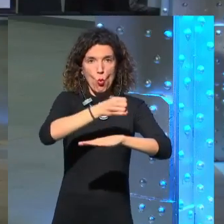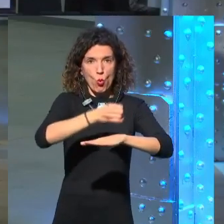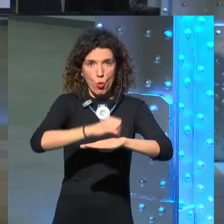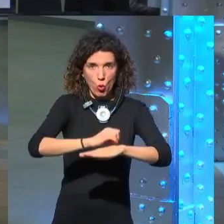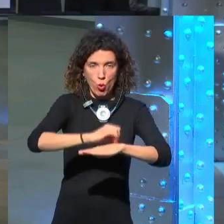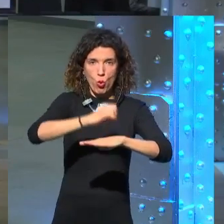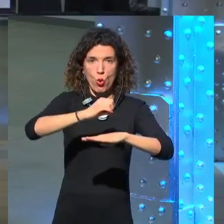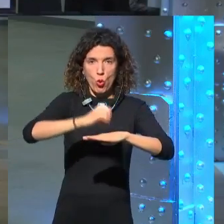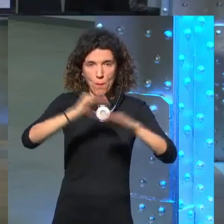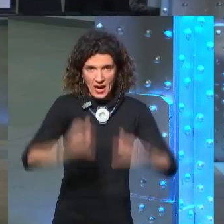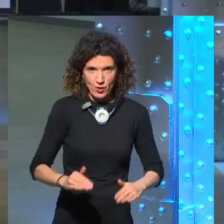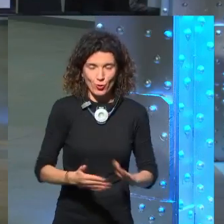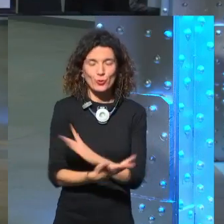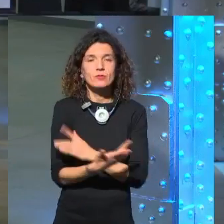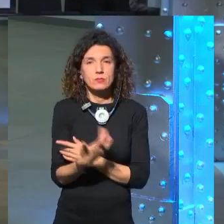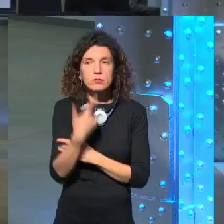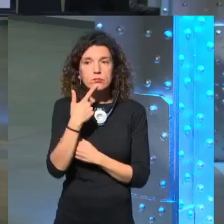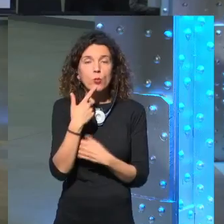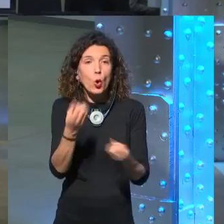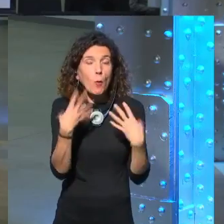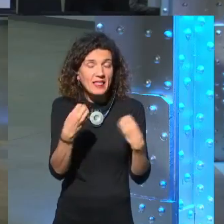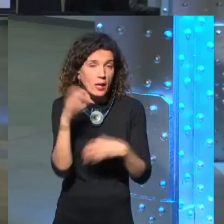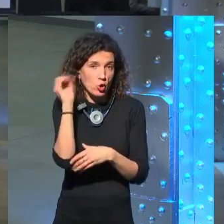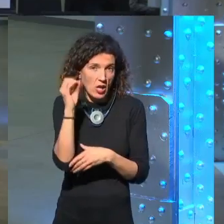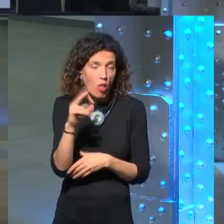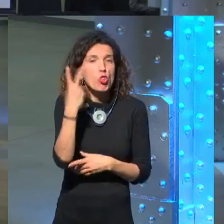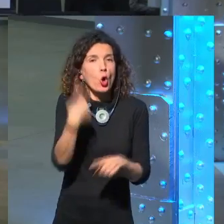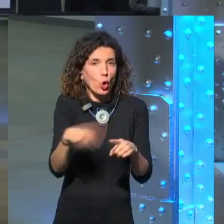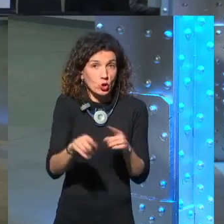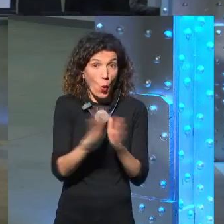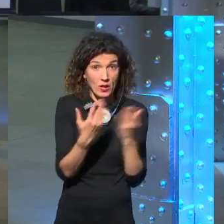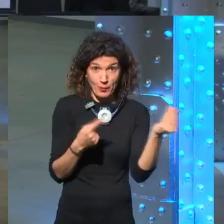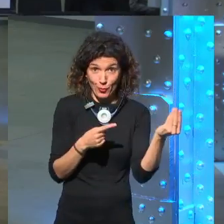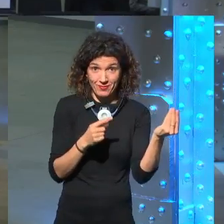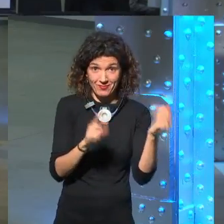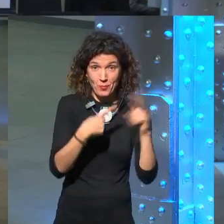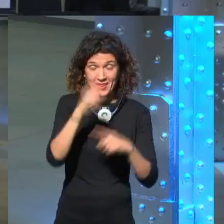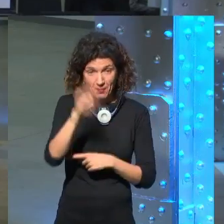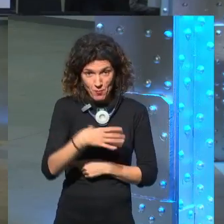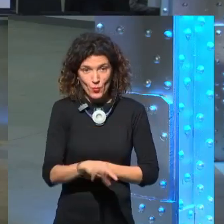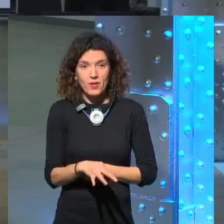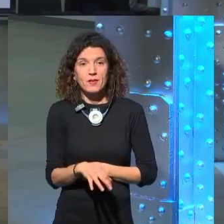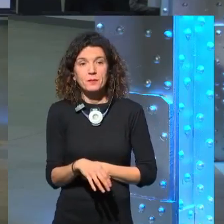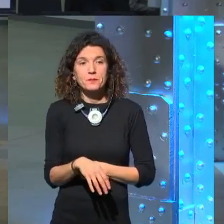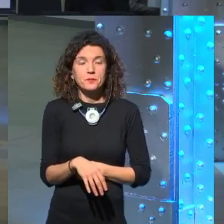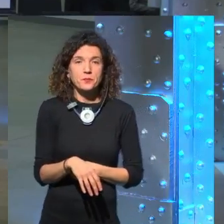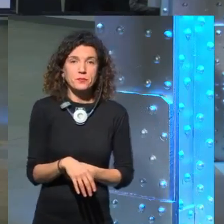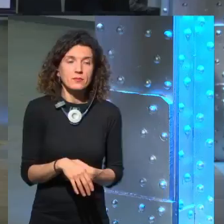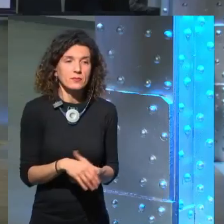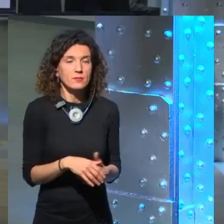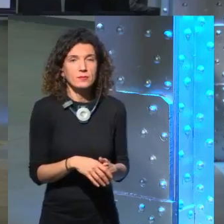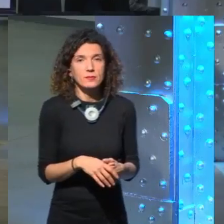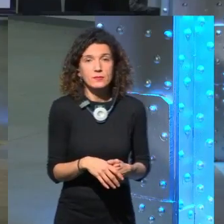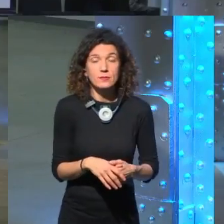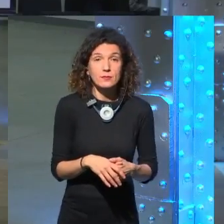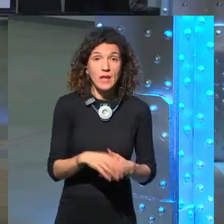talk, hopefully 2 things, a book and also this fact, it turns out that more often than not, the dice on